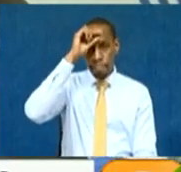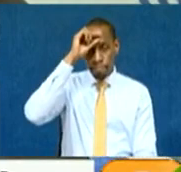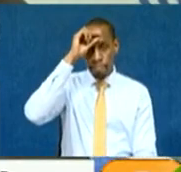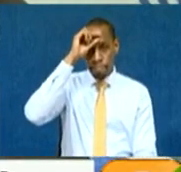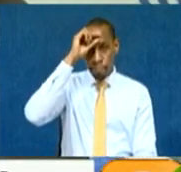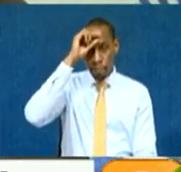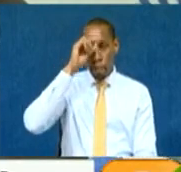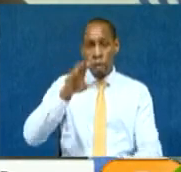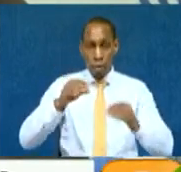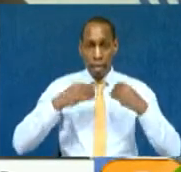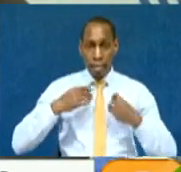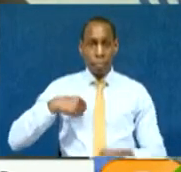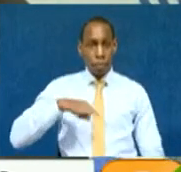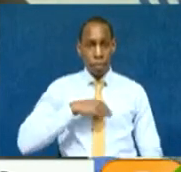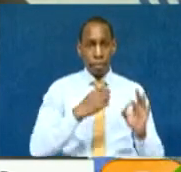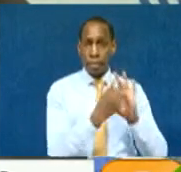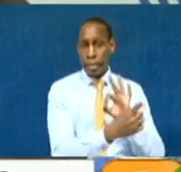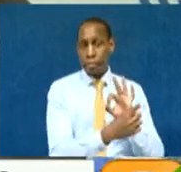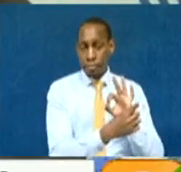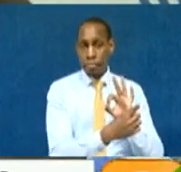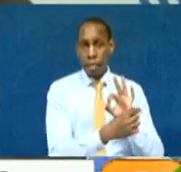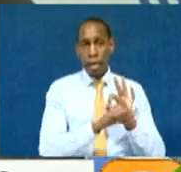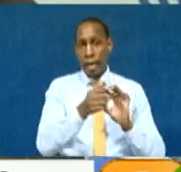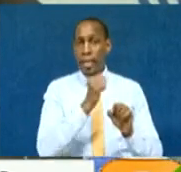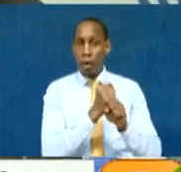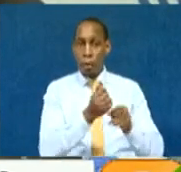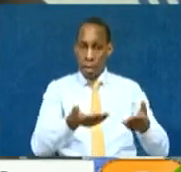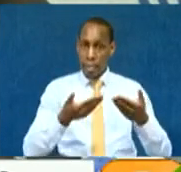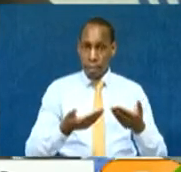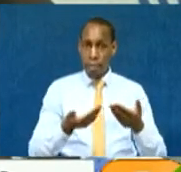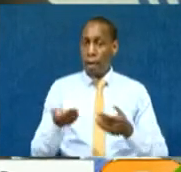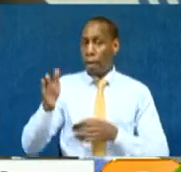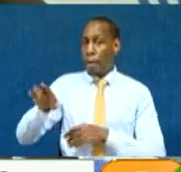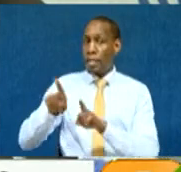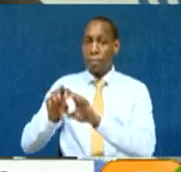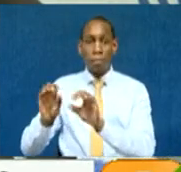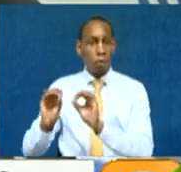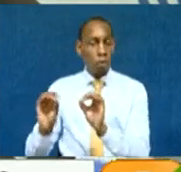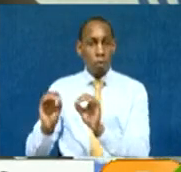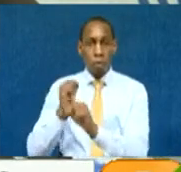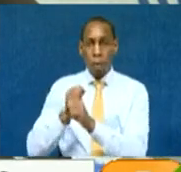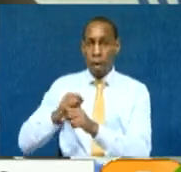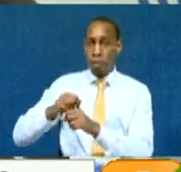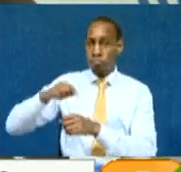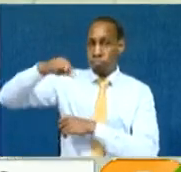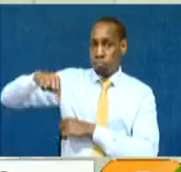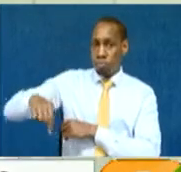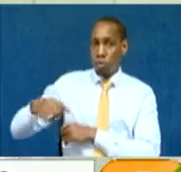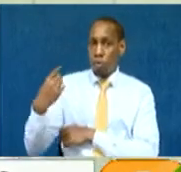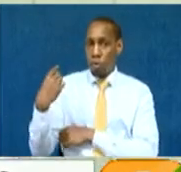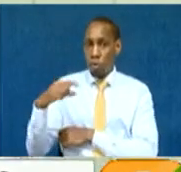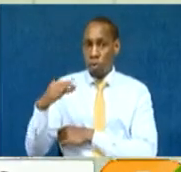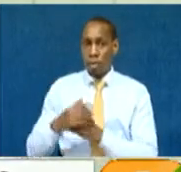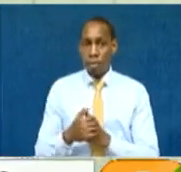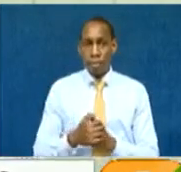watu ruhusu tupate kazi nyingine ili tusirudi kwa hii kazi ya kuchimba mali. Mimi